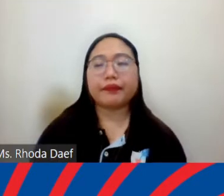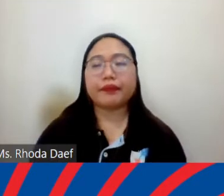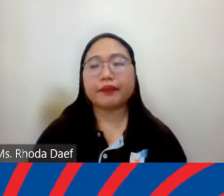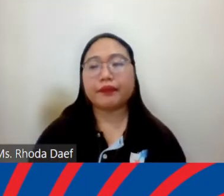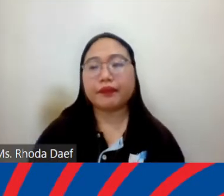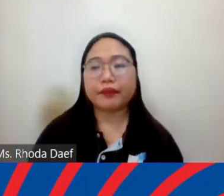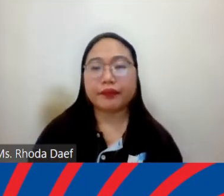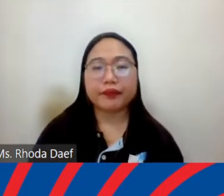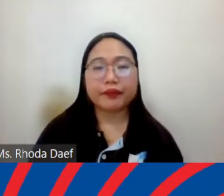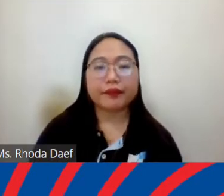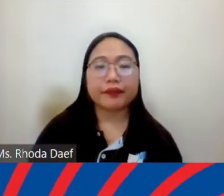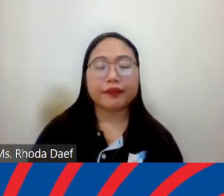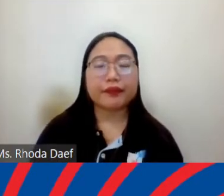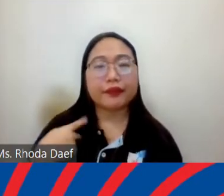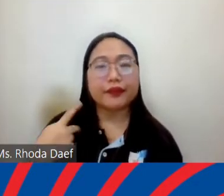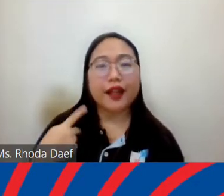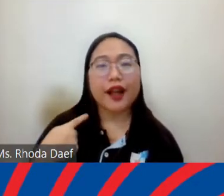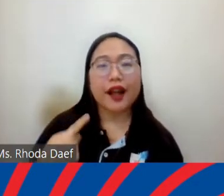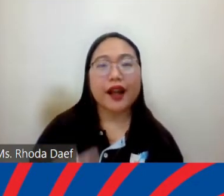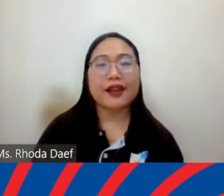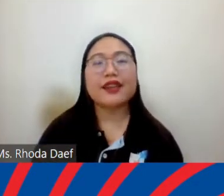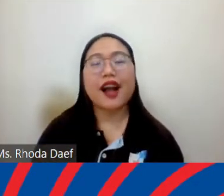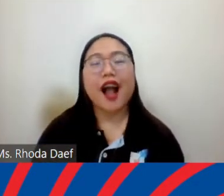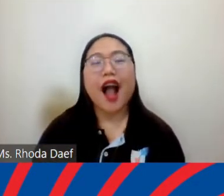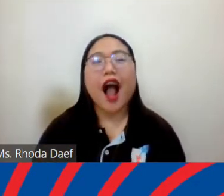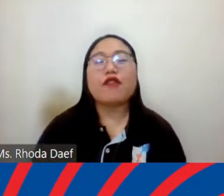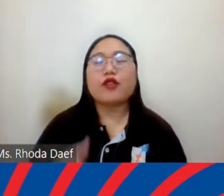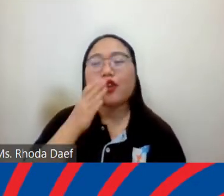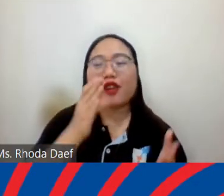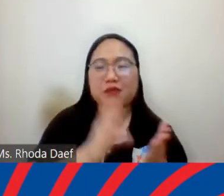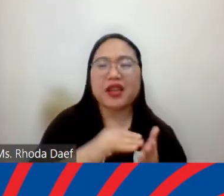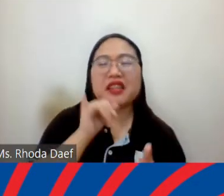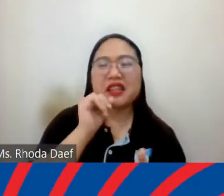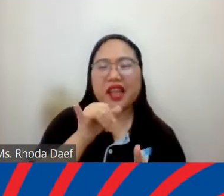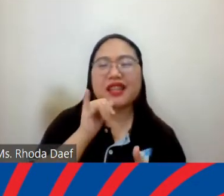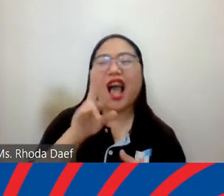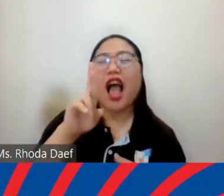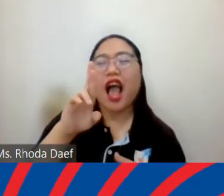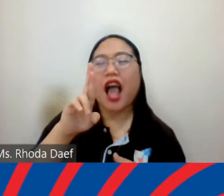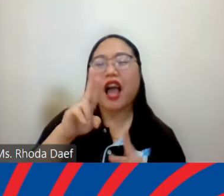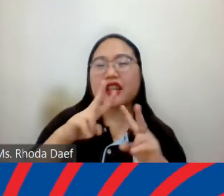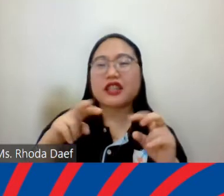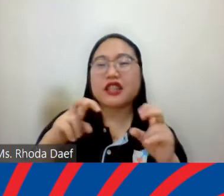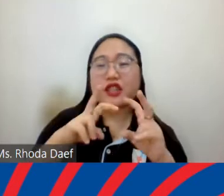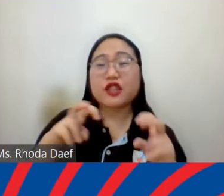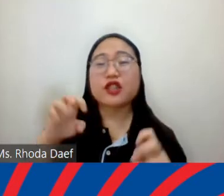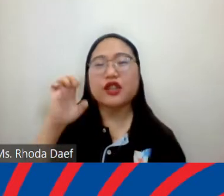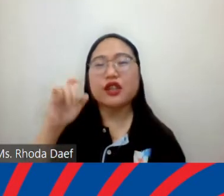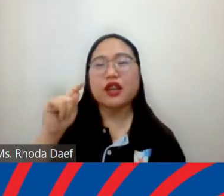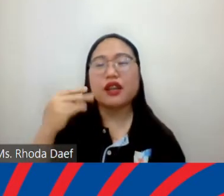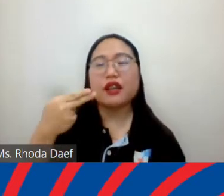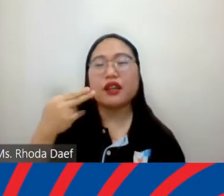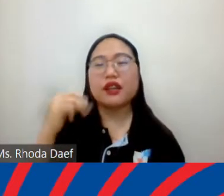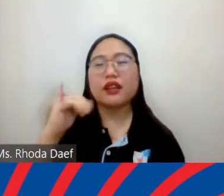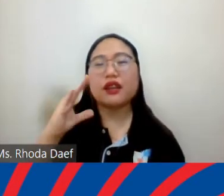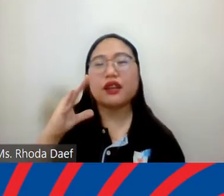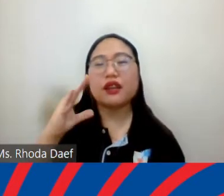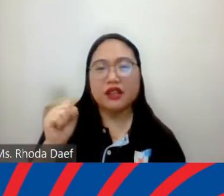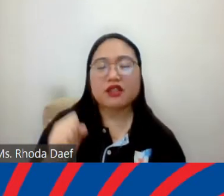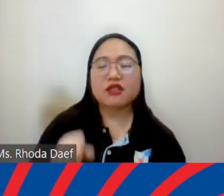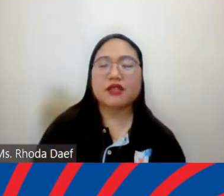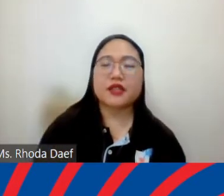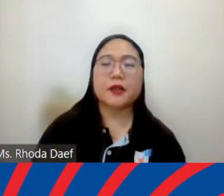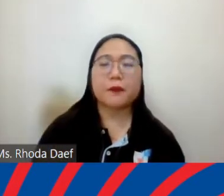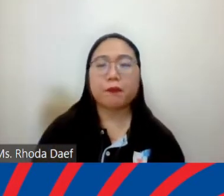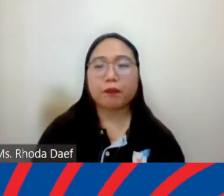Yep, meron nag-comment dito, research ethics. That's very important, especially now that very pervasive